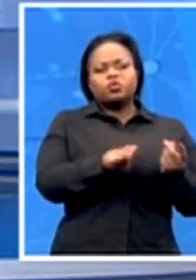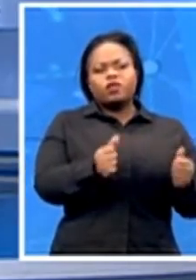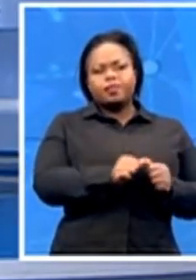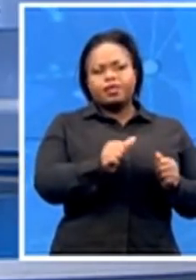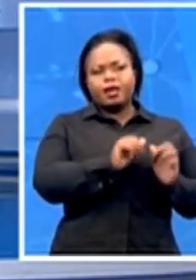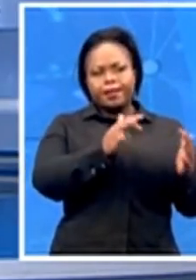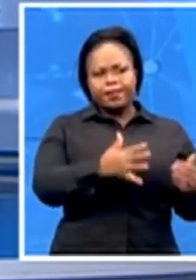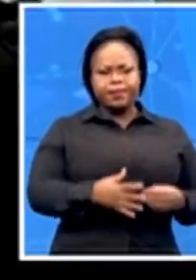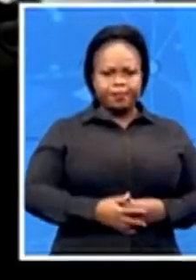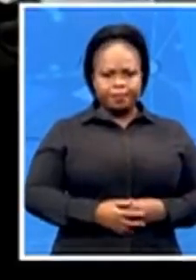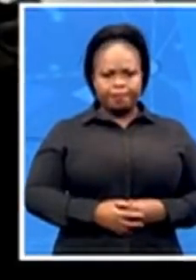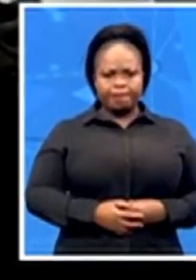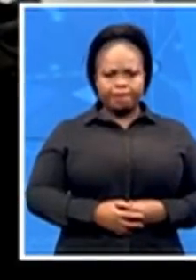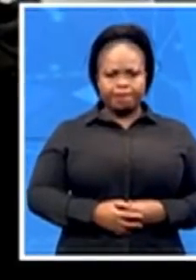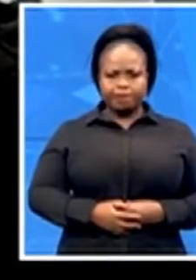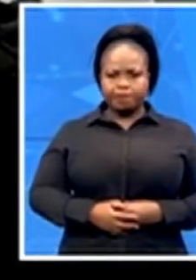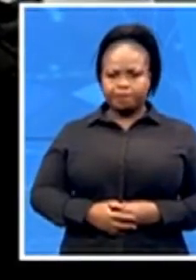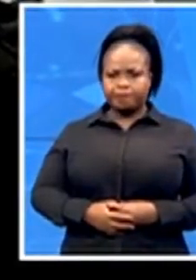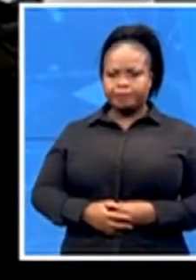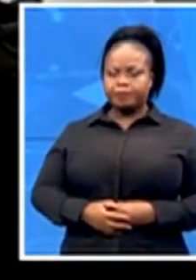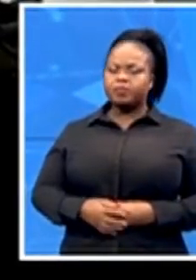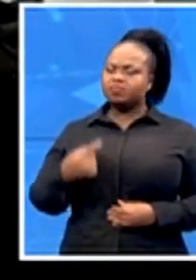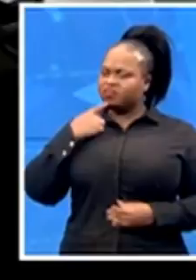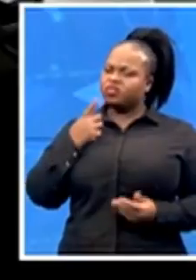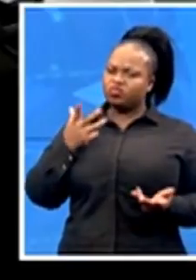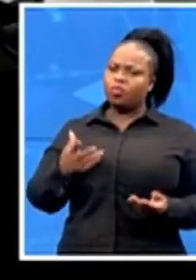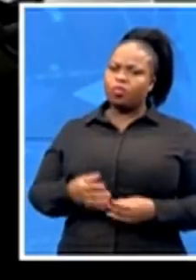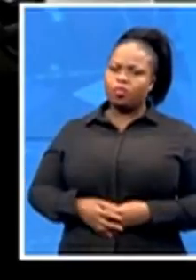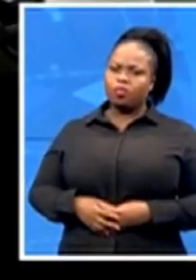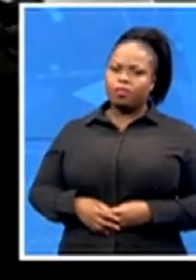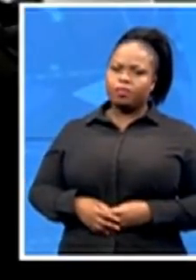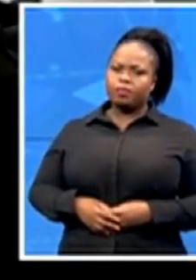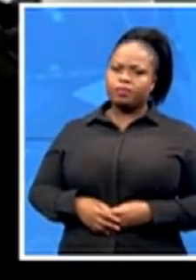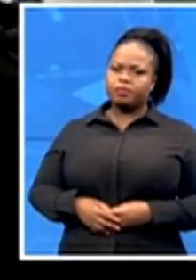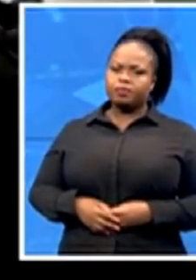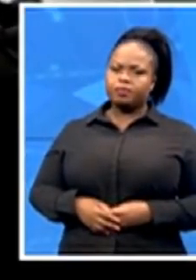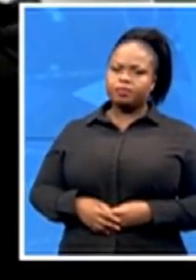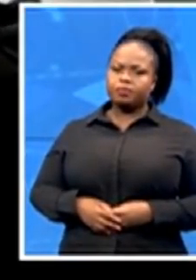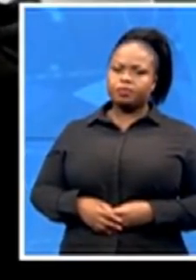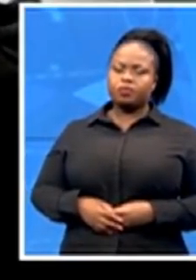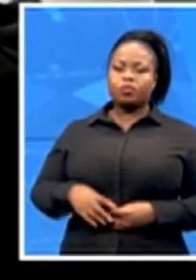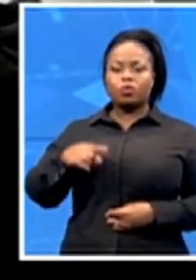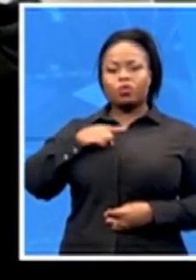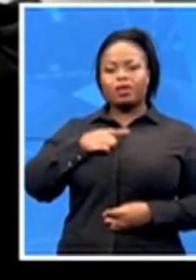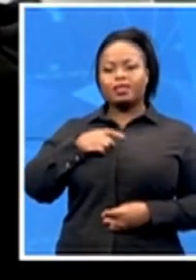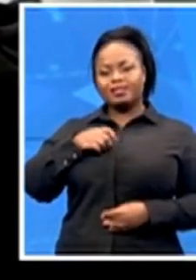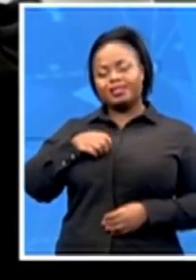It's exactly what I'm saying, that one of the approaches that police are required to do is